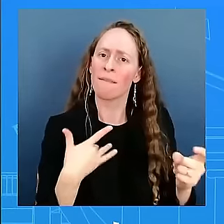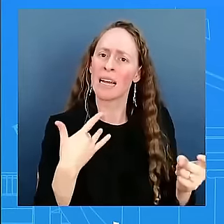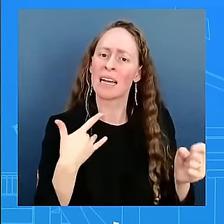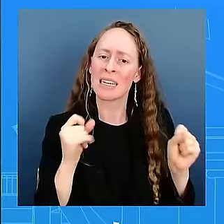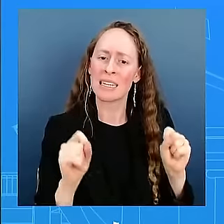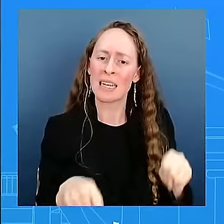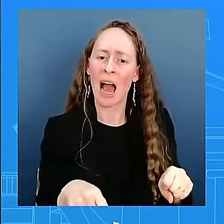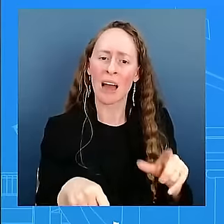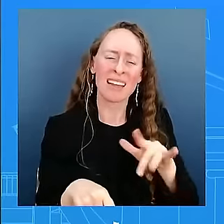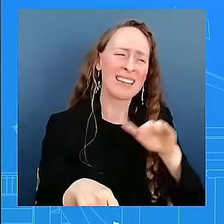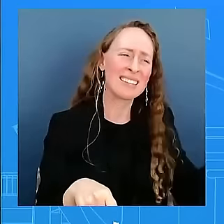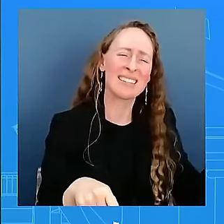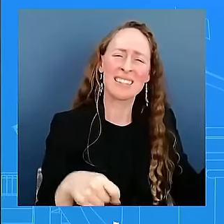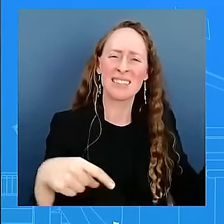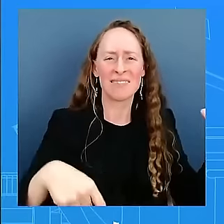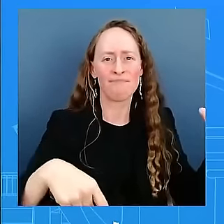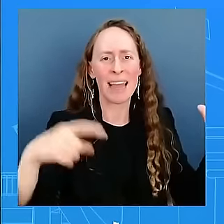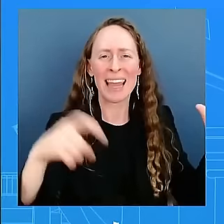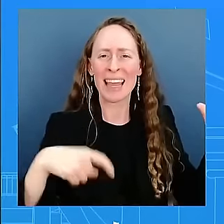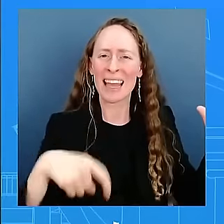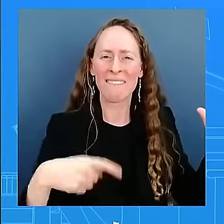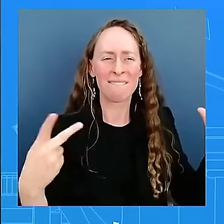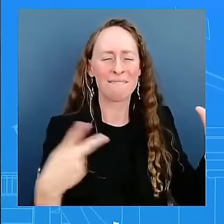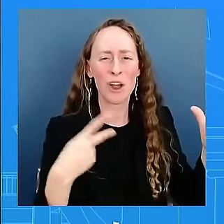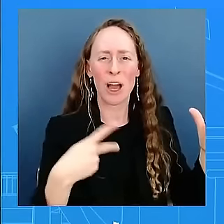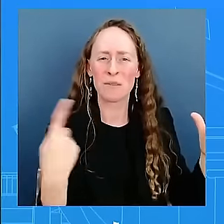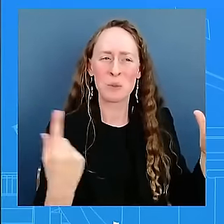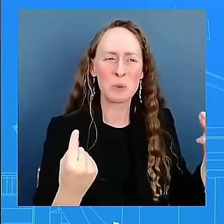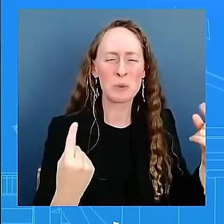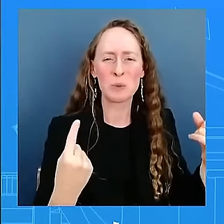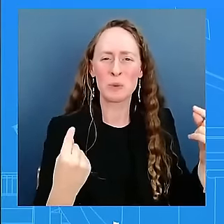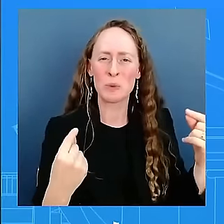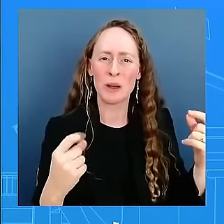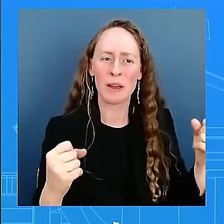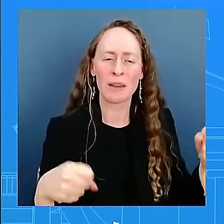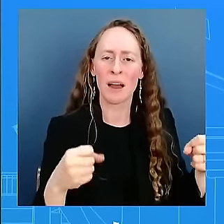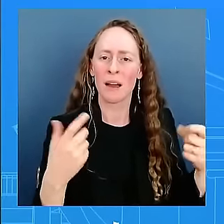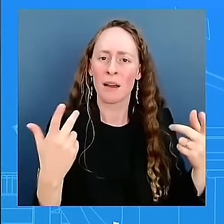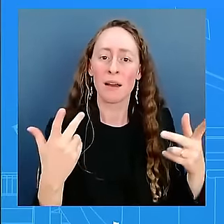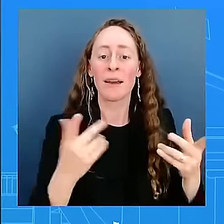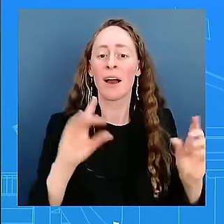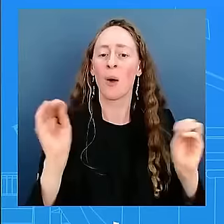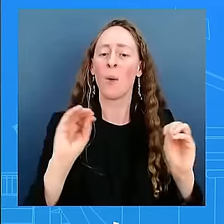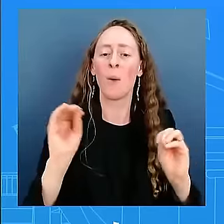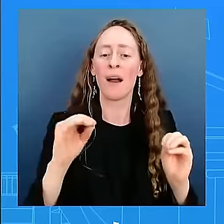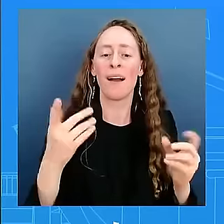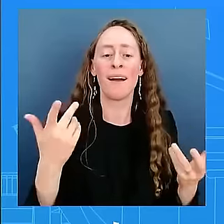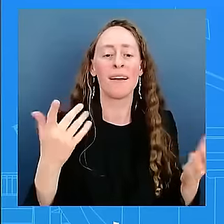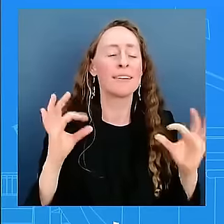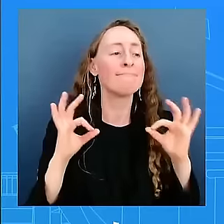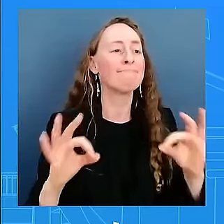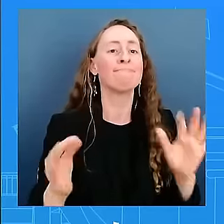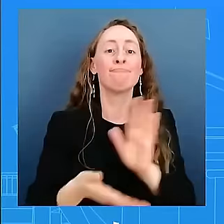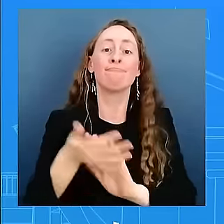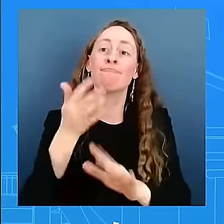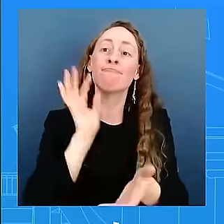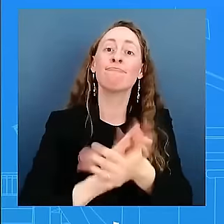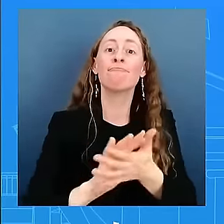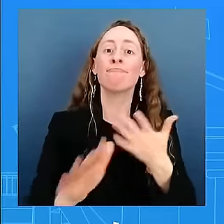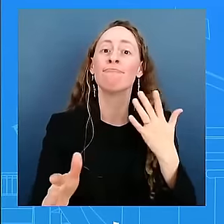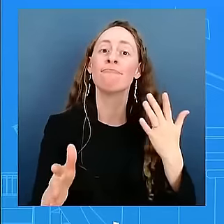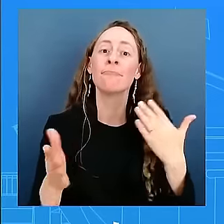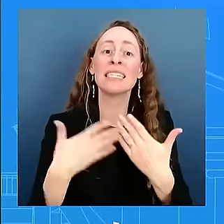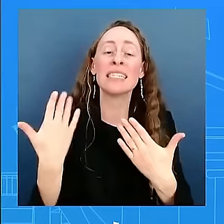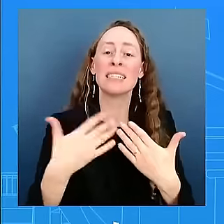wasn't kind of antiseptic or professional. It was two guys actually trying to figure out a solution. That was the nature of all